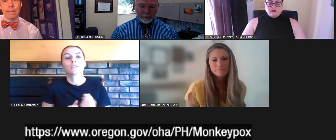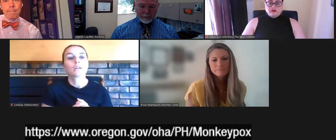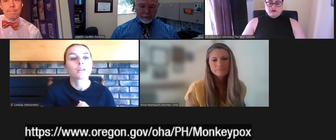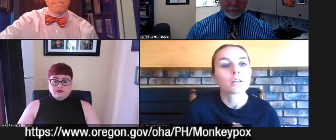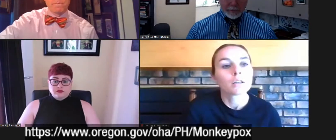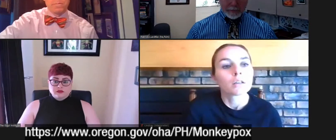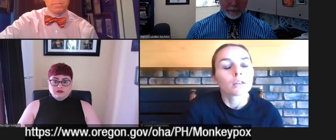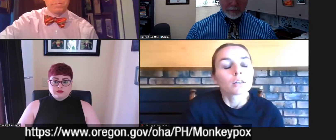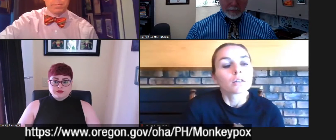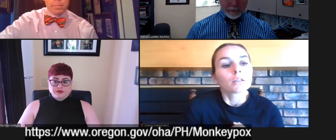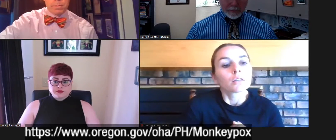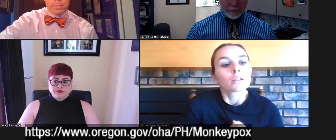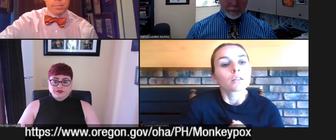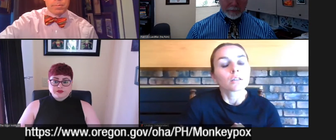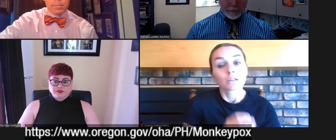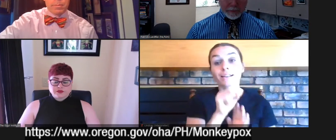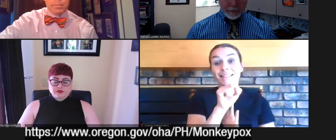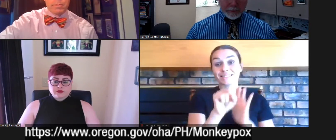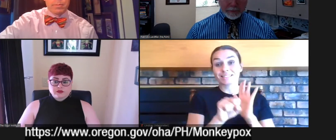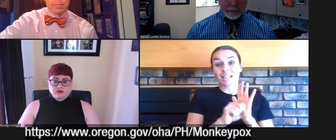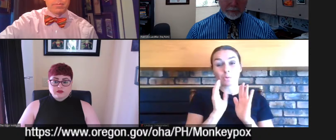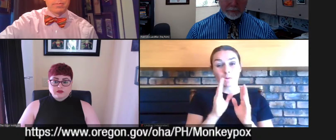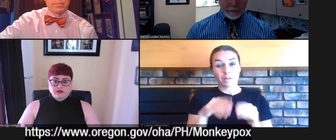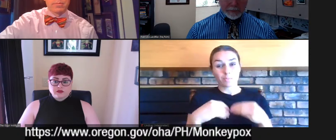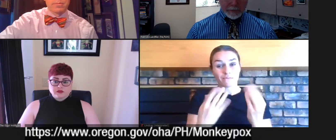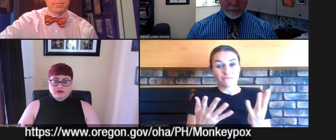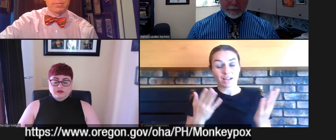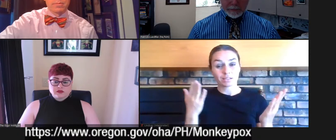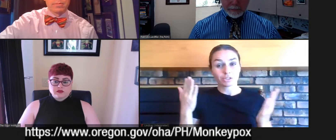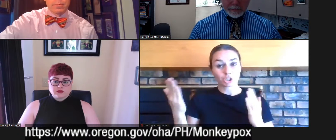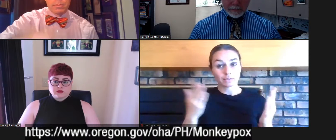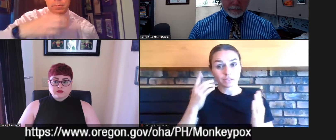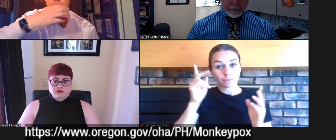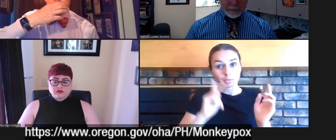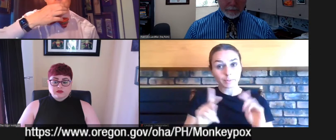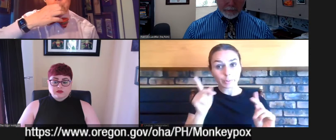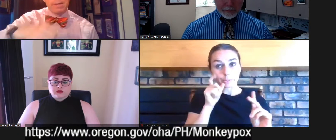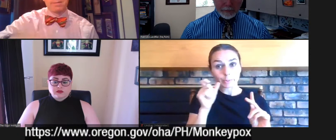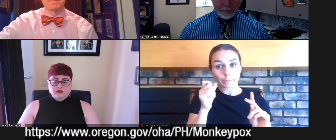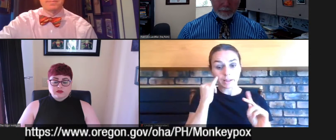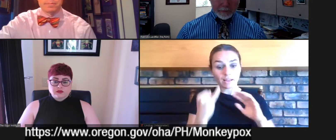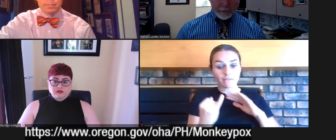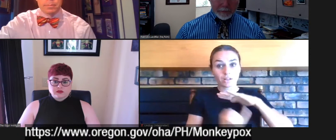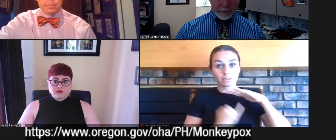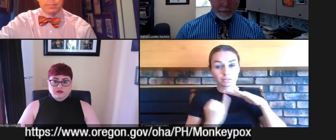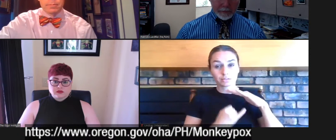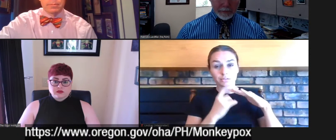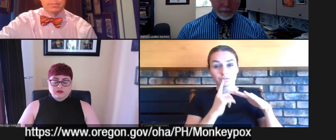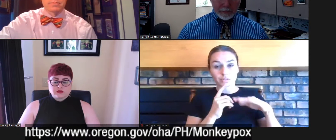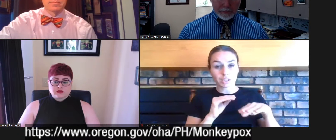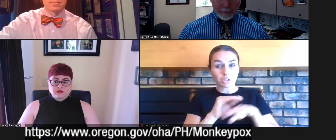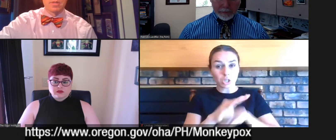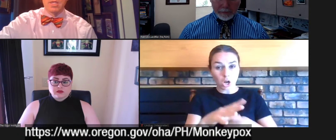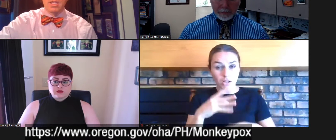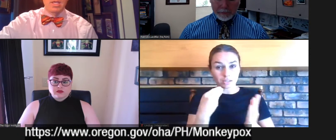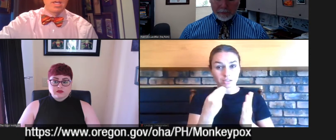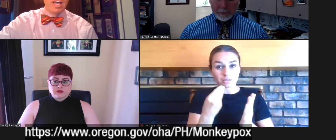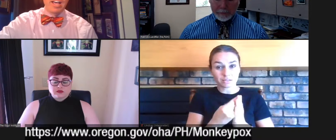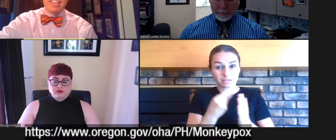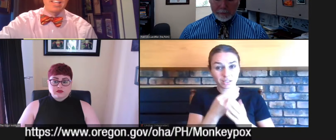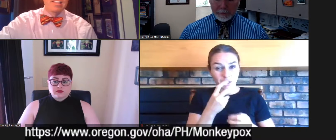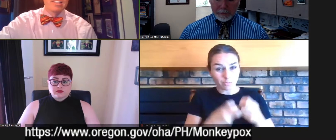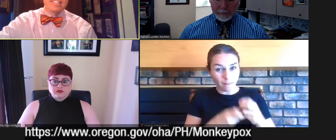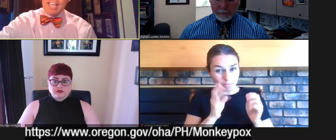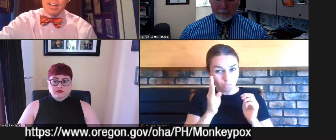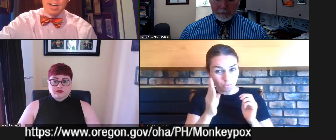state, is the state going to be providing services to individuals for whom isolation is a hardship, or counties?